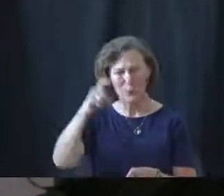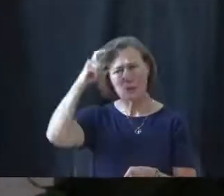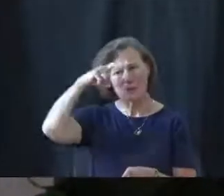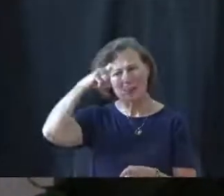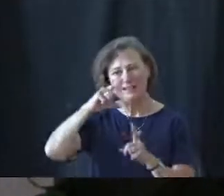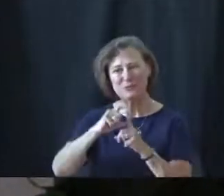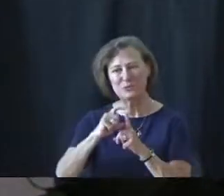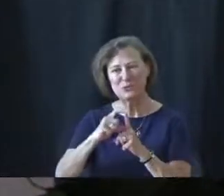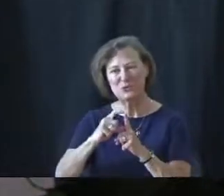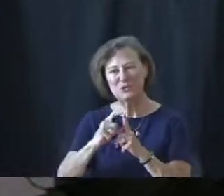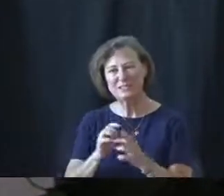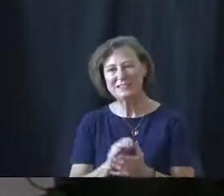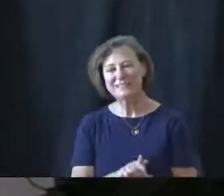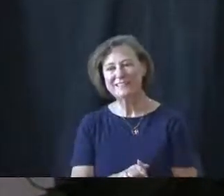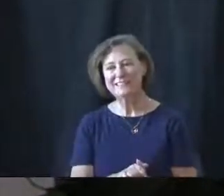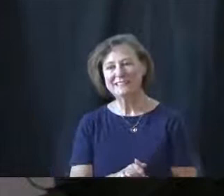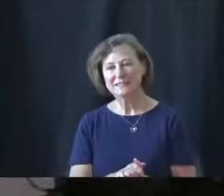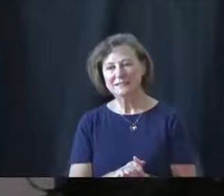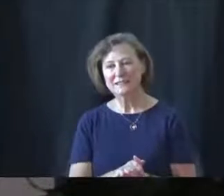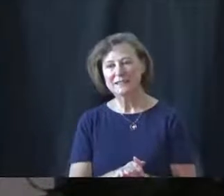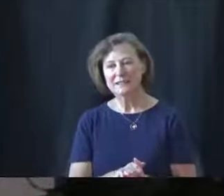words.